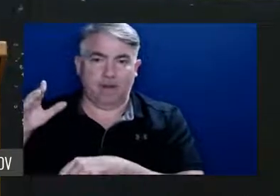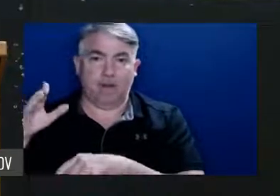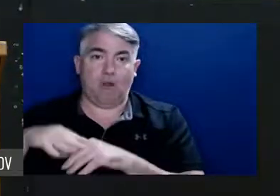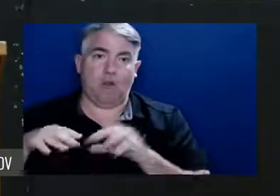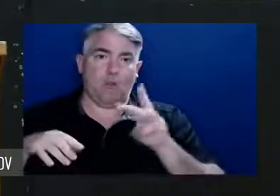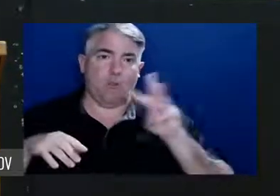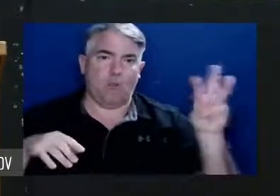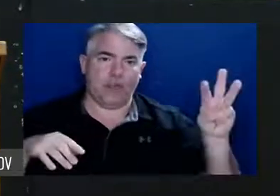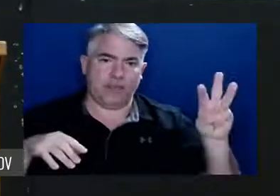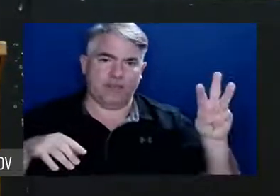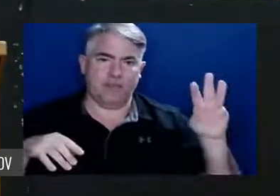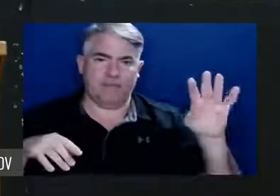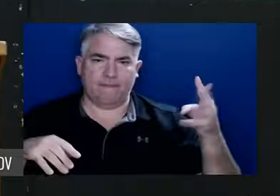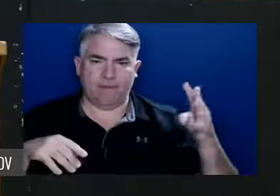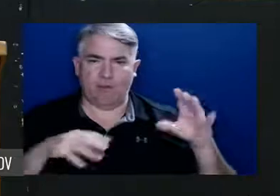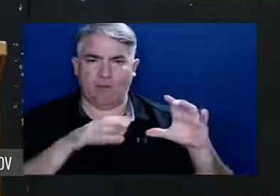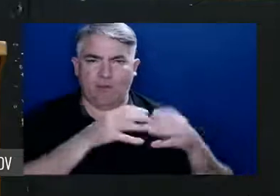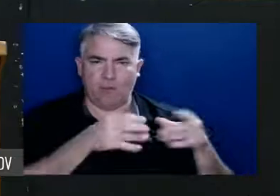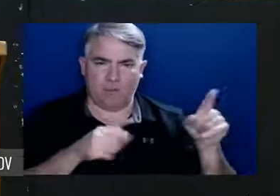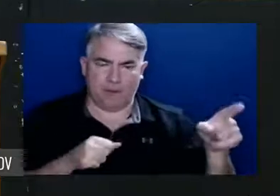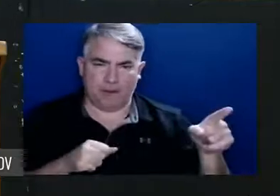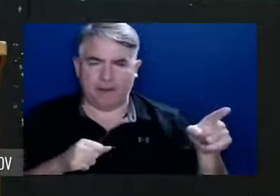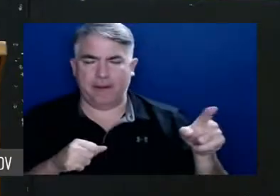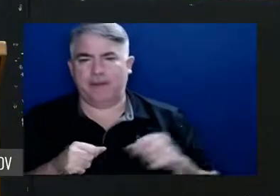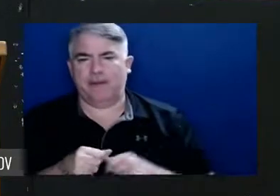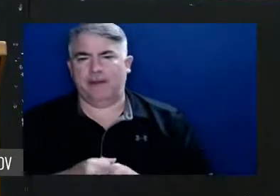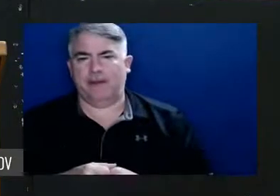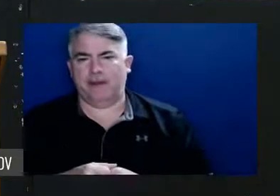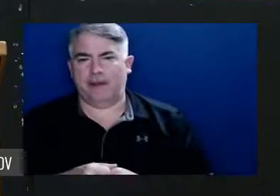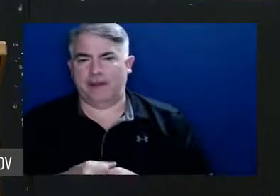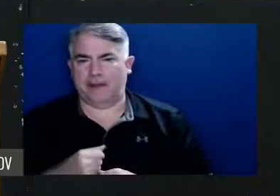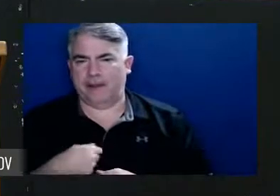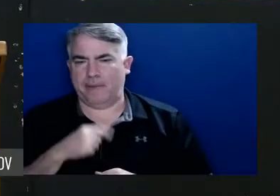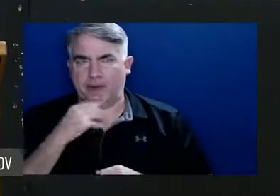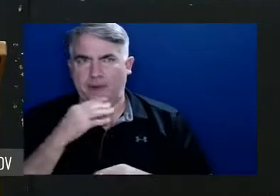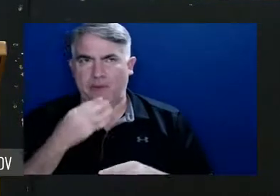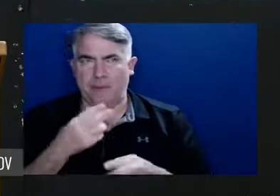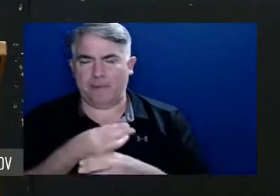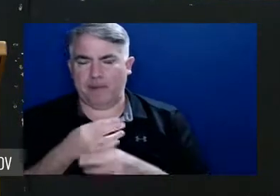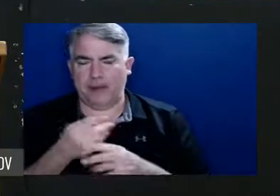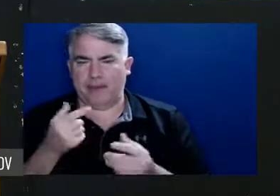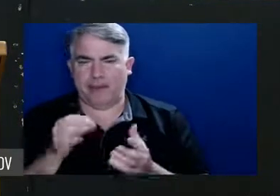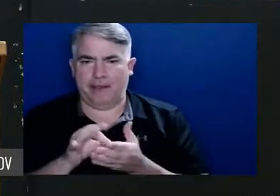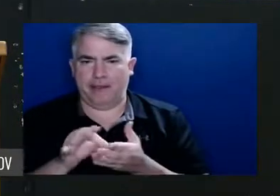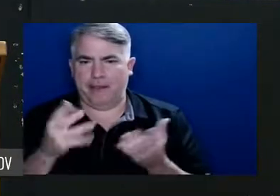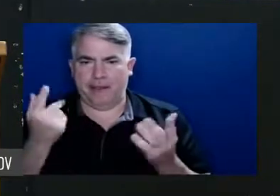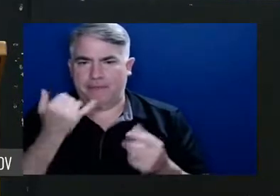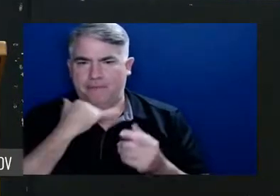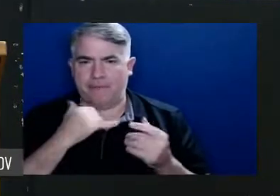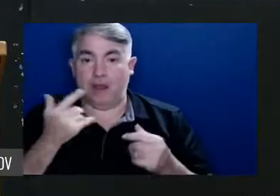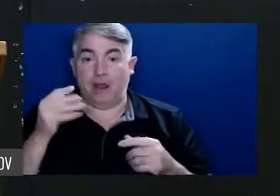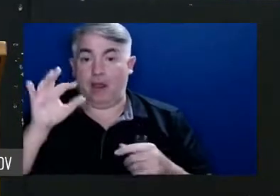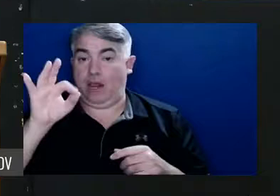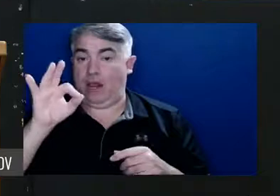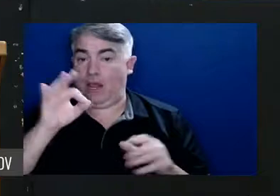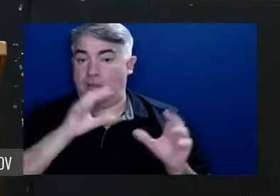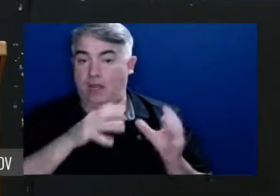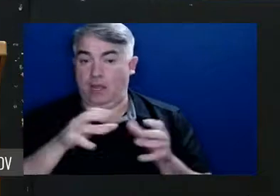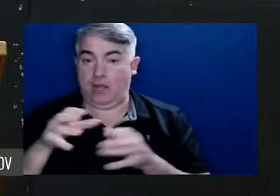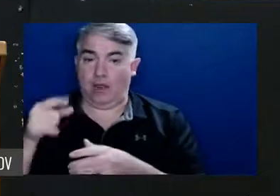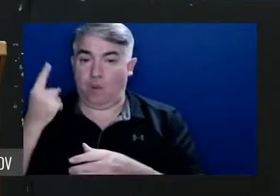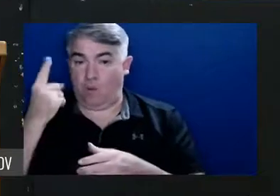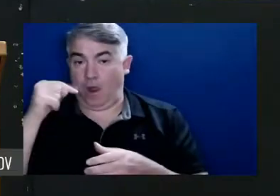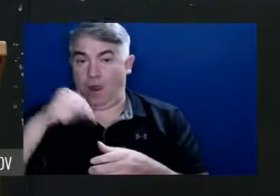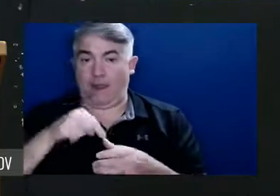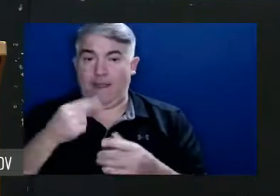I'm doing math in public, which is always bad, 9 teams on this one fire. And that's a lot of different personalities